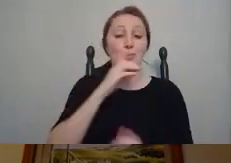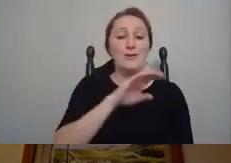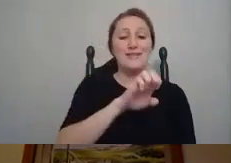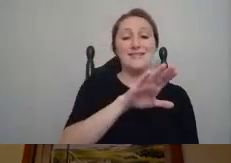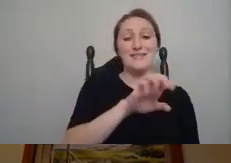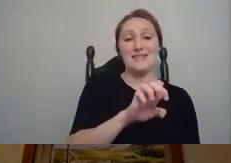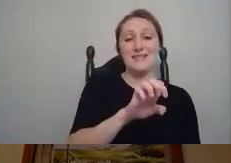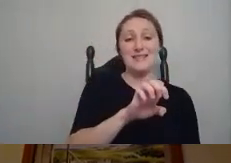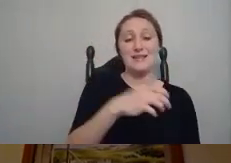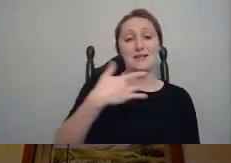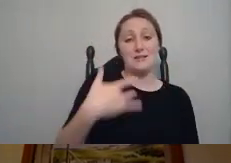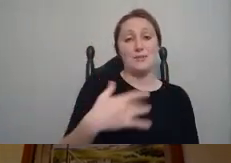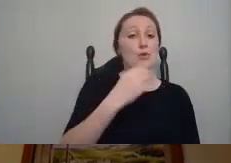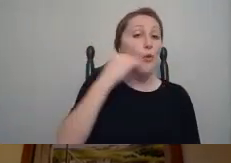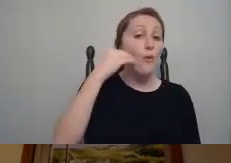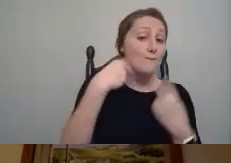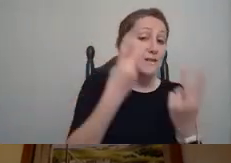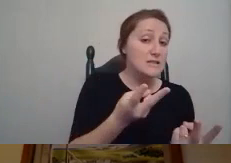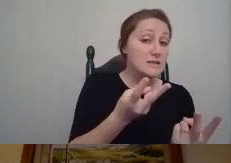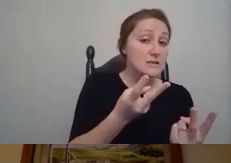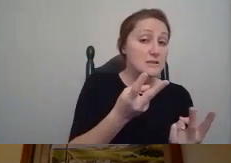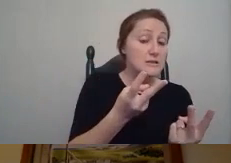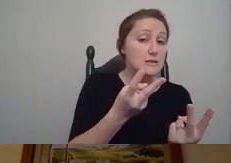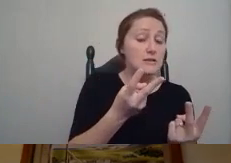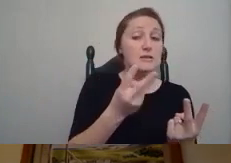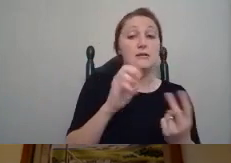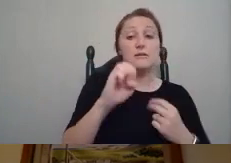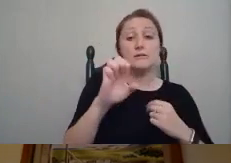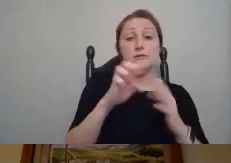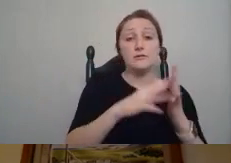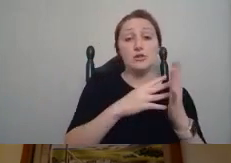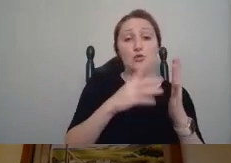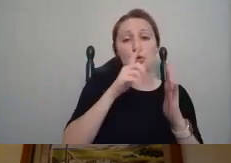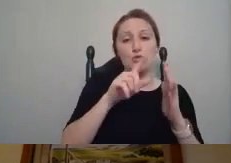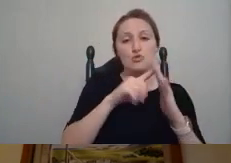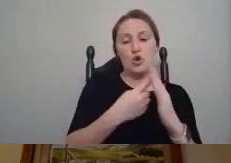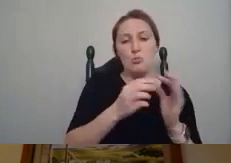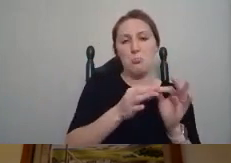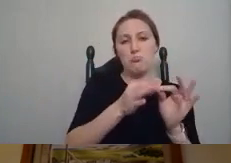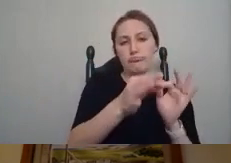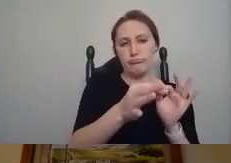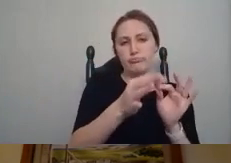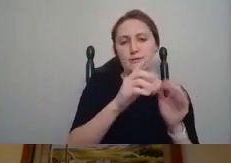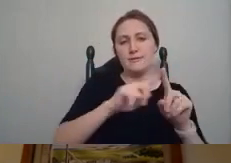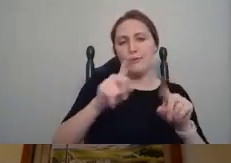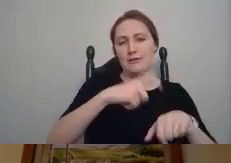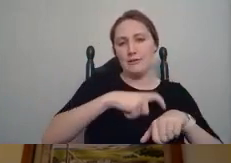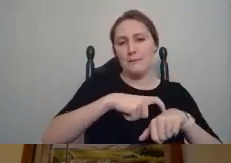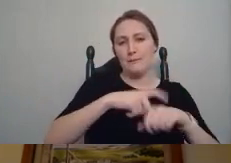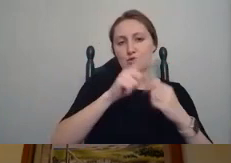we'll do those home visits. Early childhood schedule will start at a little bit of a different time so that the one-on-one